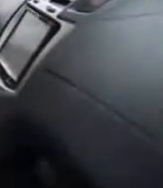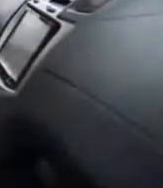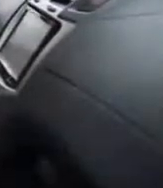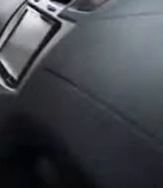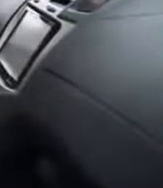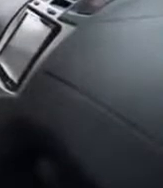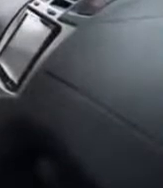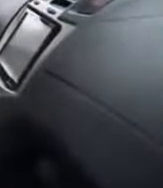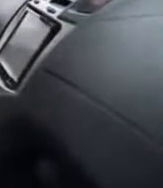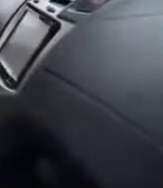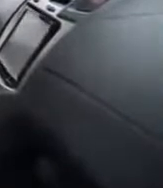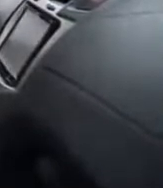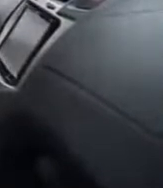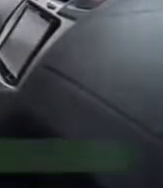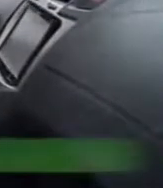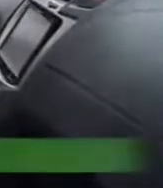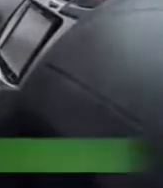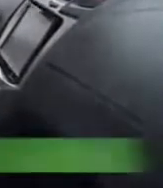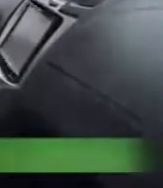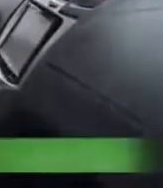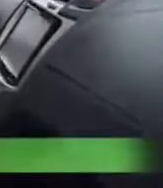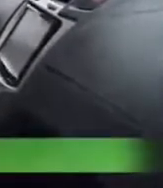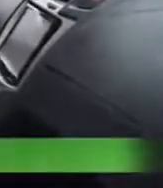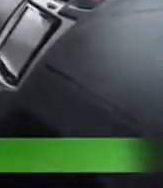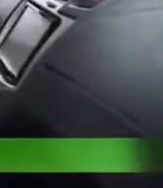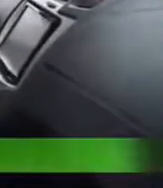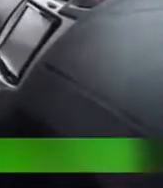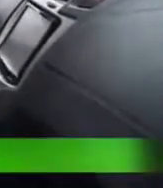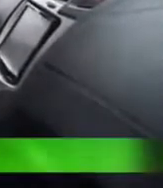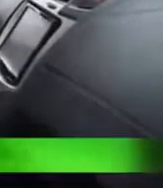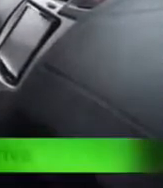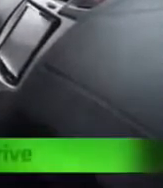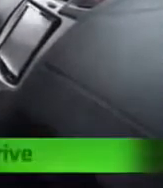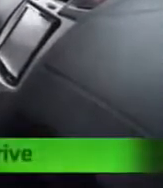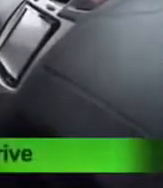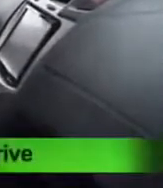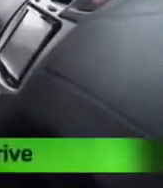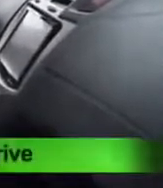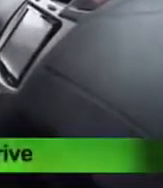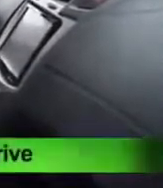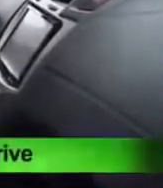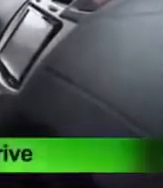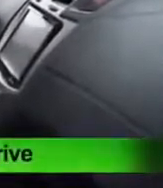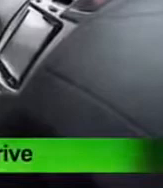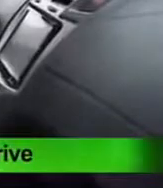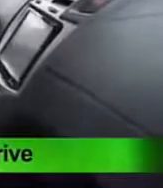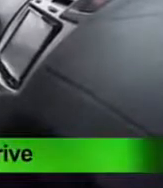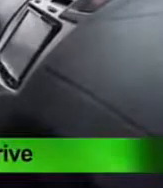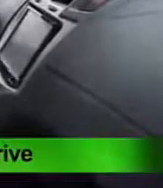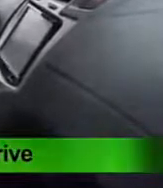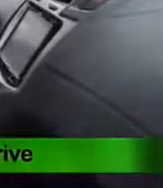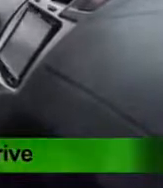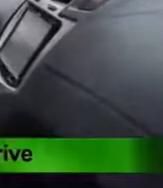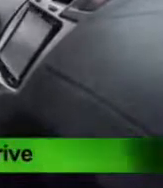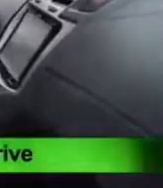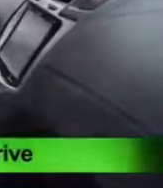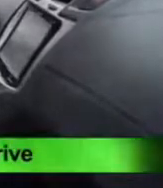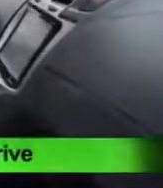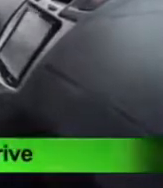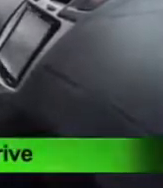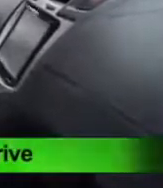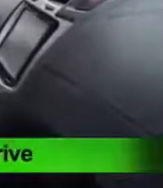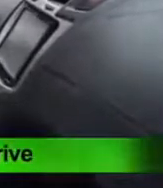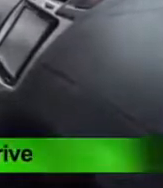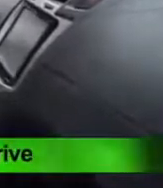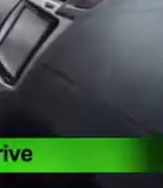when driving, you must concentrate totally on what is happening in your vehicle and your surroundings. Don't get